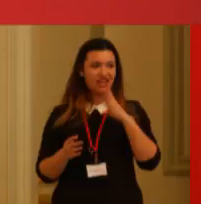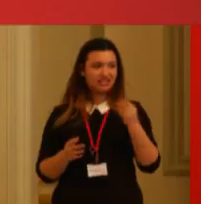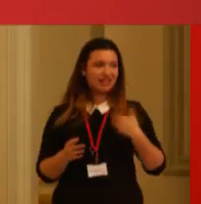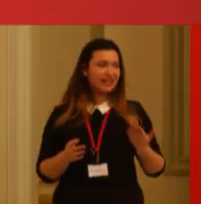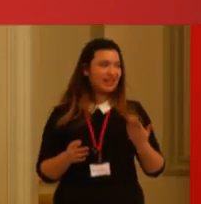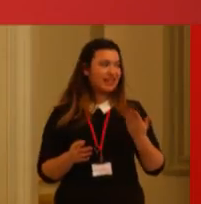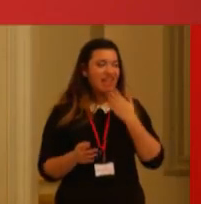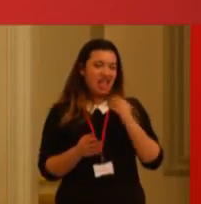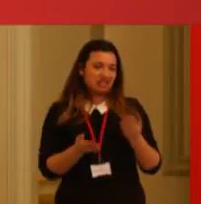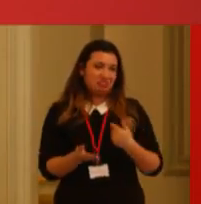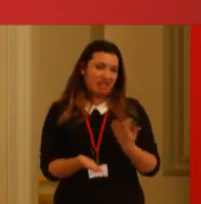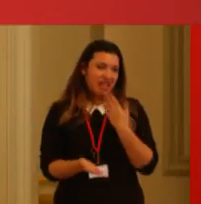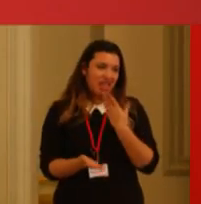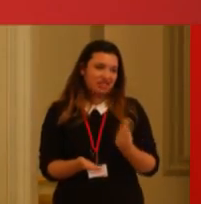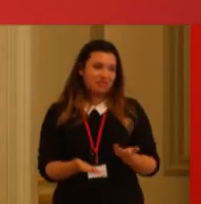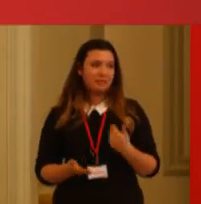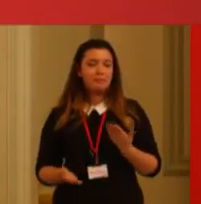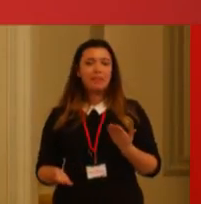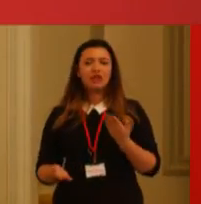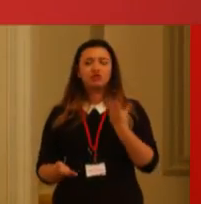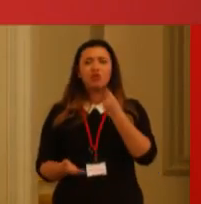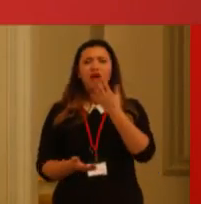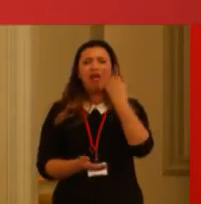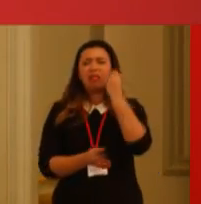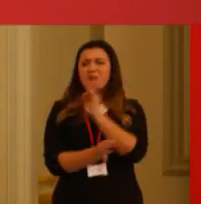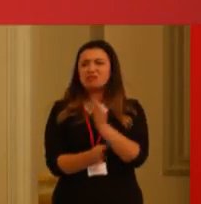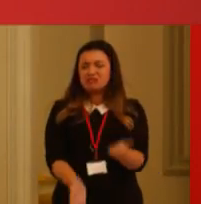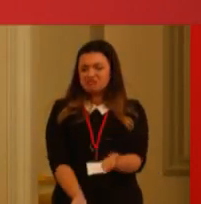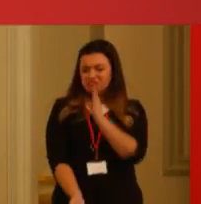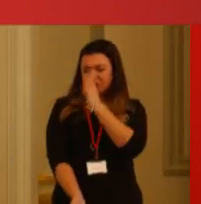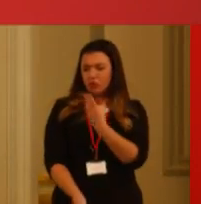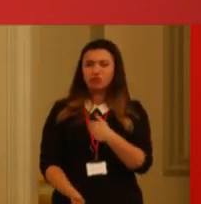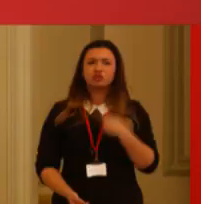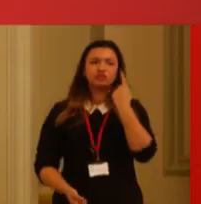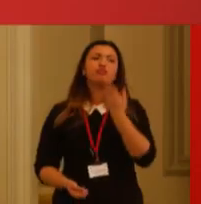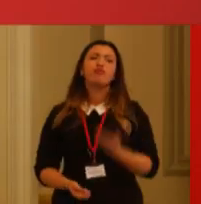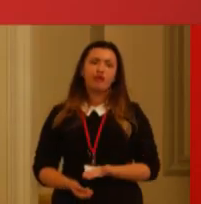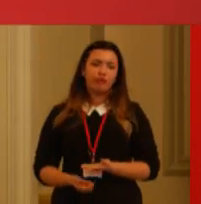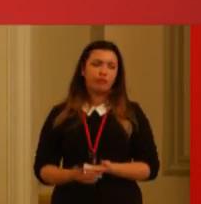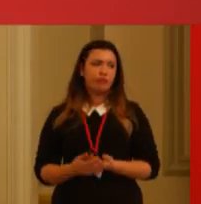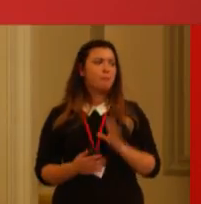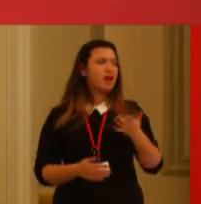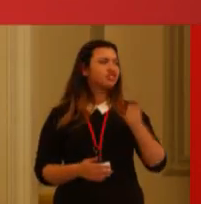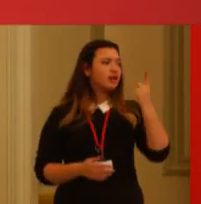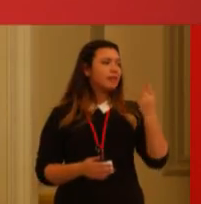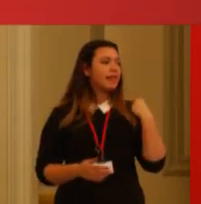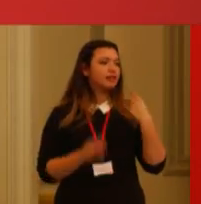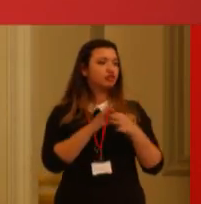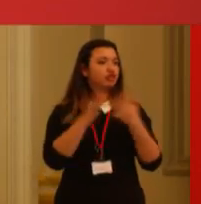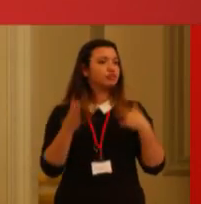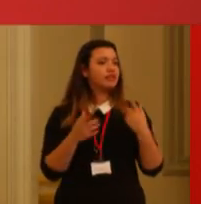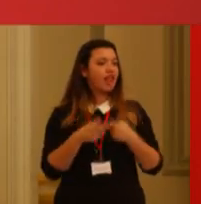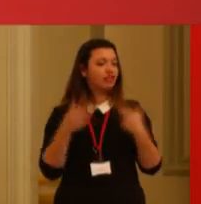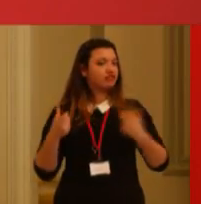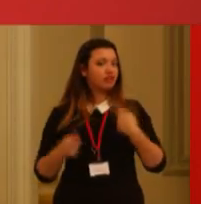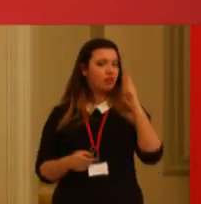I'm part of it, I'm still in the 18 to 30 year old bracket, but it is totally irrelevant, and there's